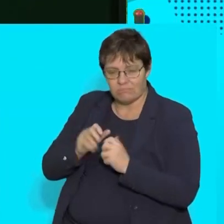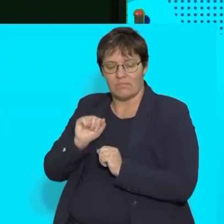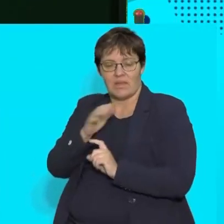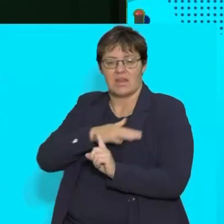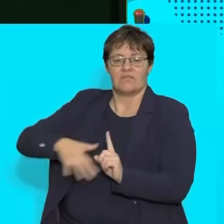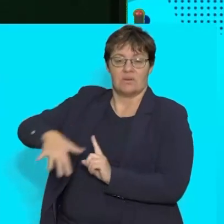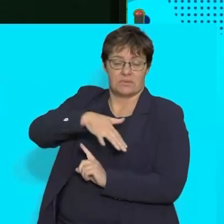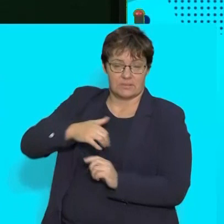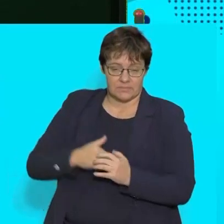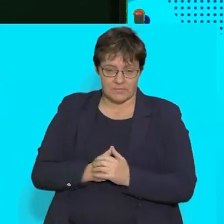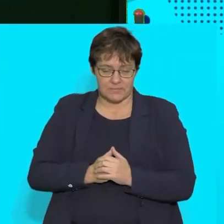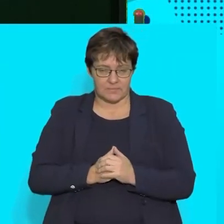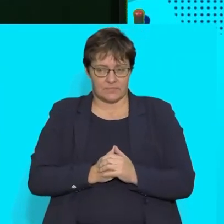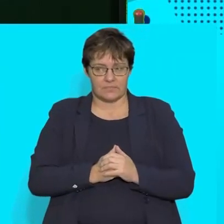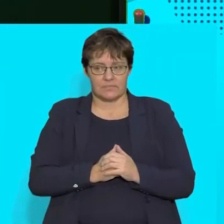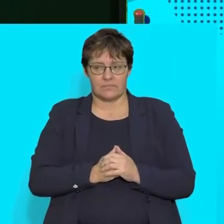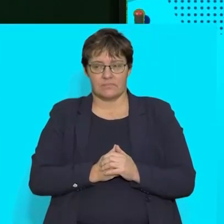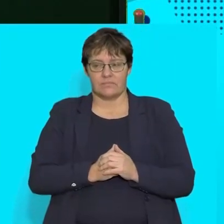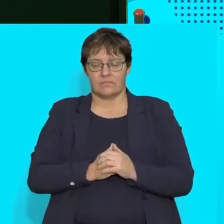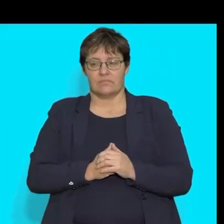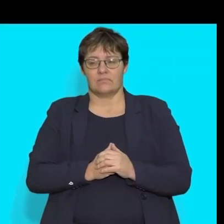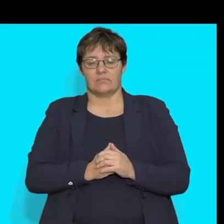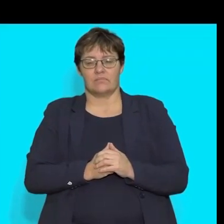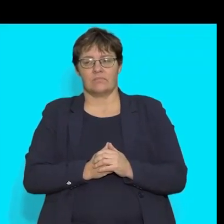to different environments.